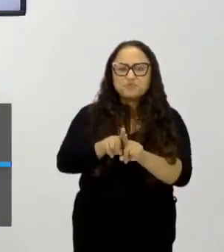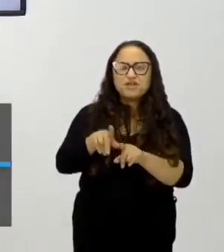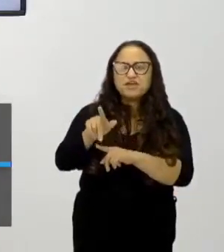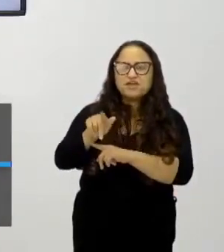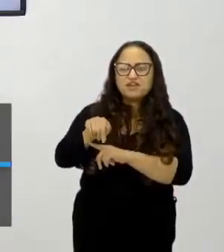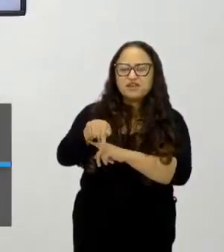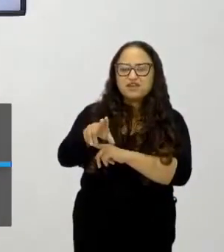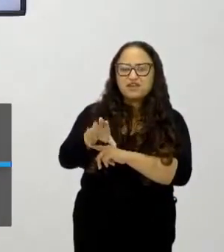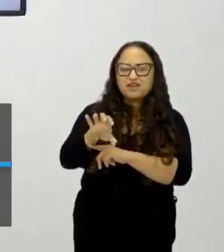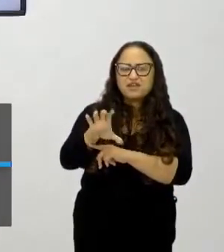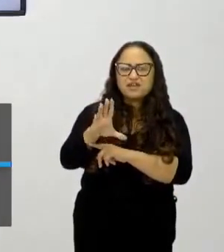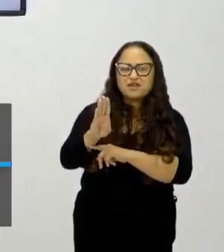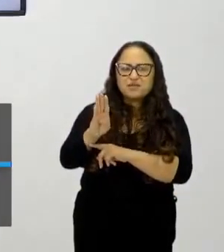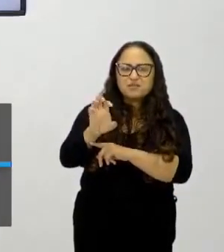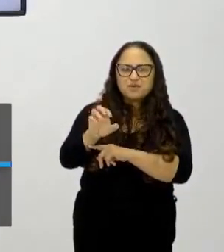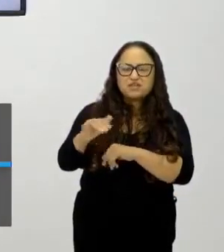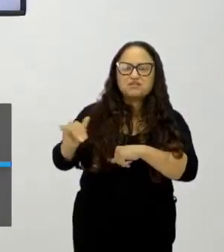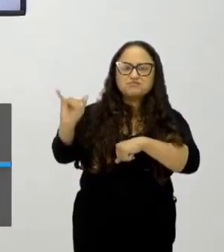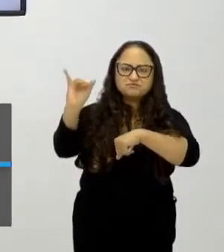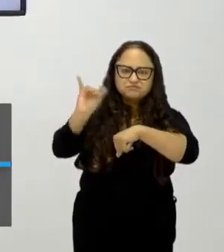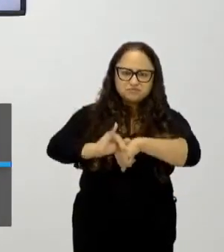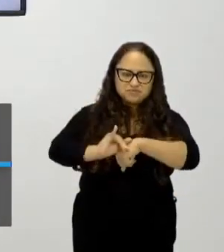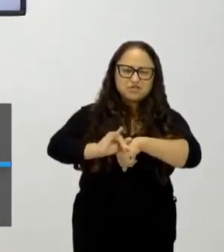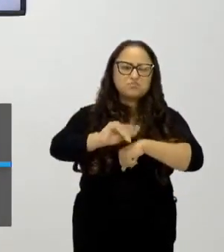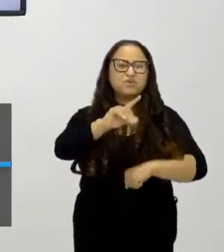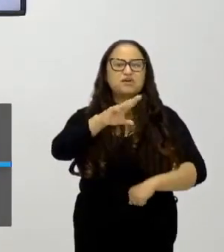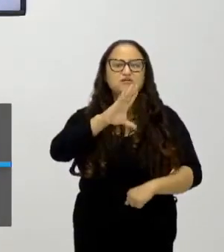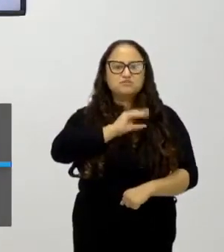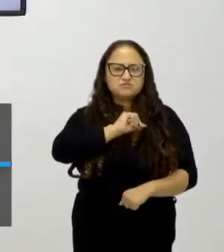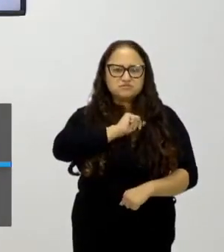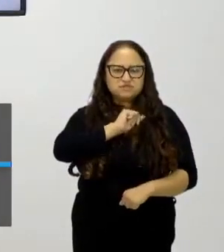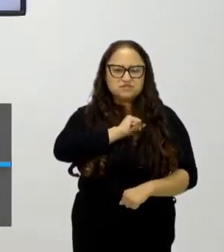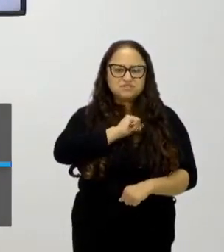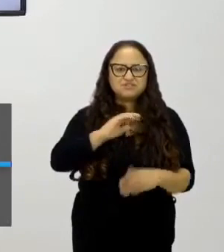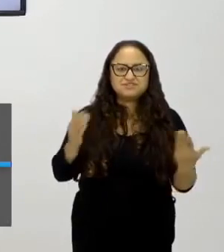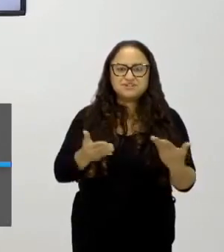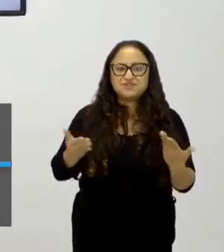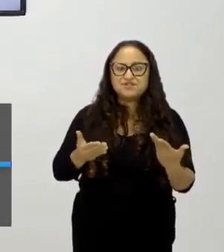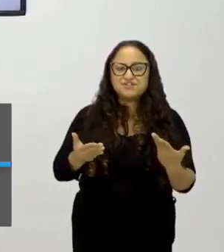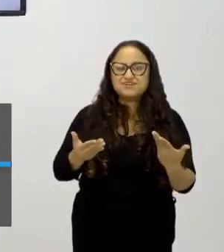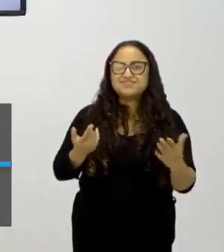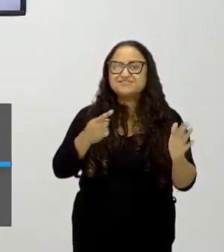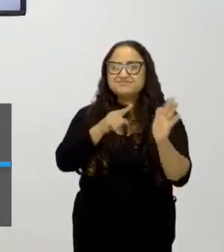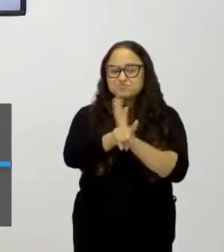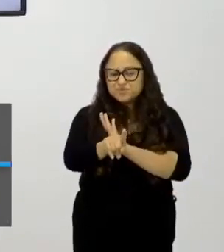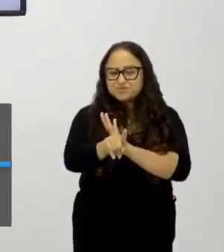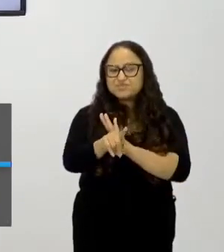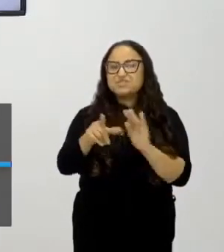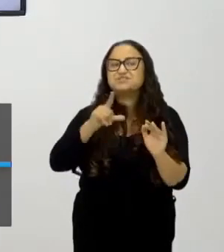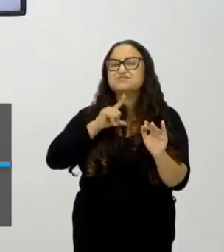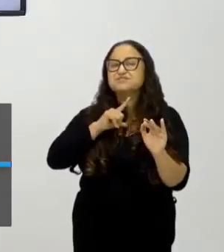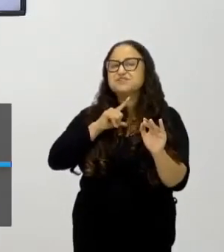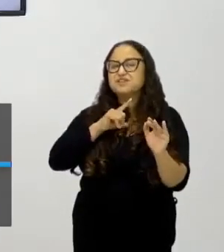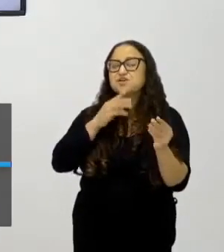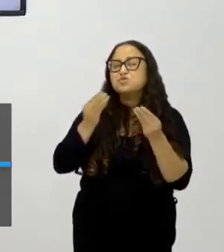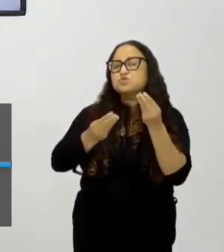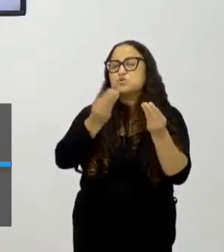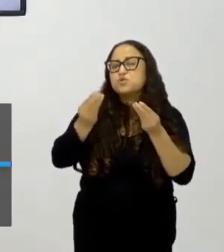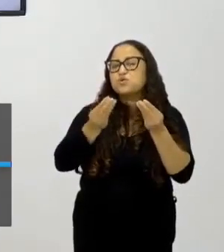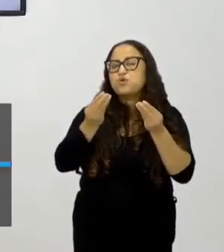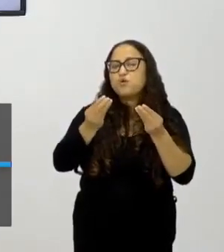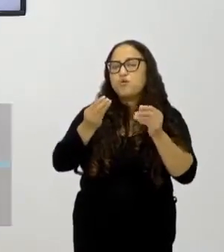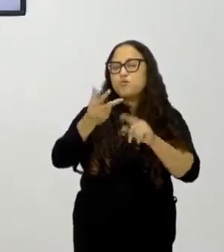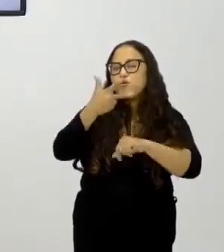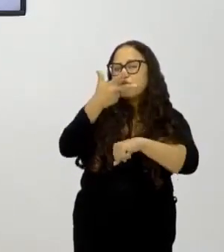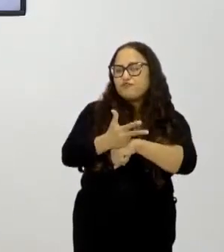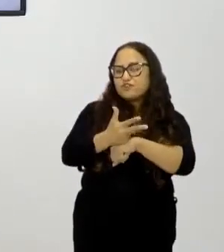Quebec, no Canadá. Well, let's take a look at what your question is. Vamos dar uma olhada na pergunta agora sobre este vídeo